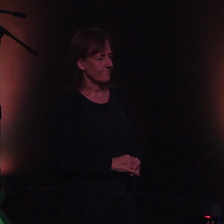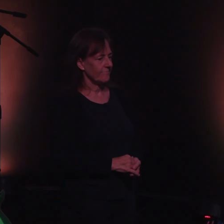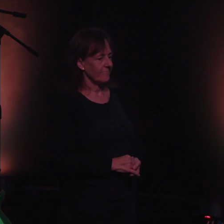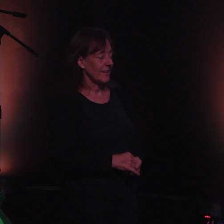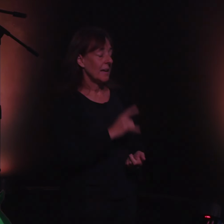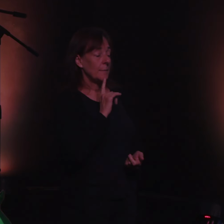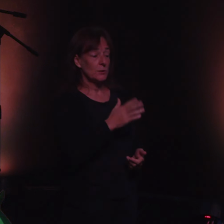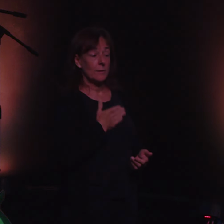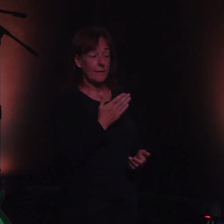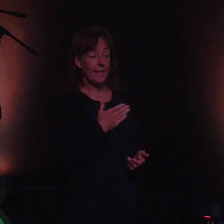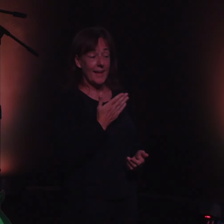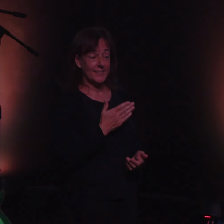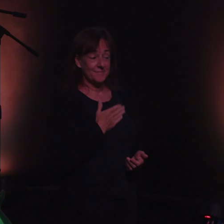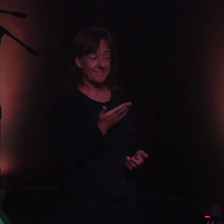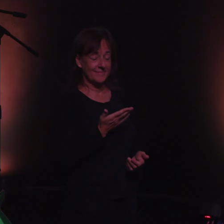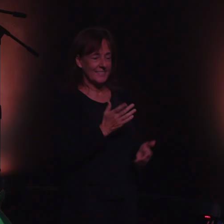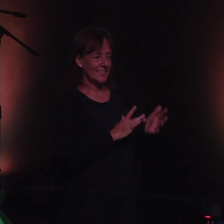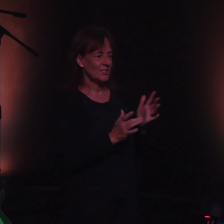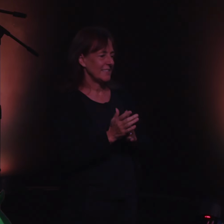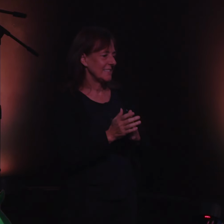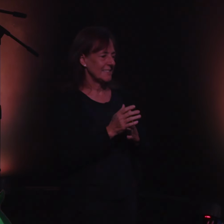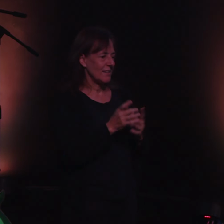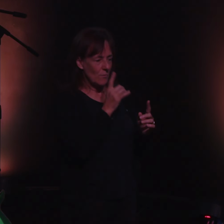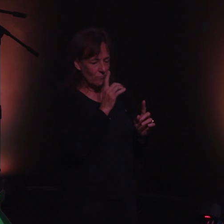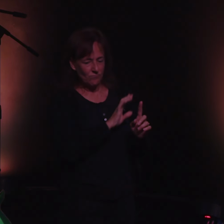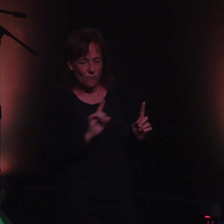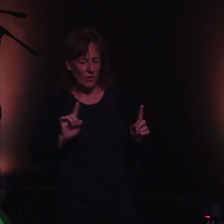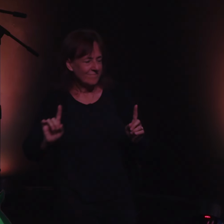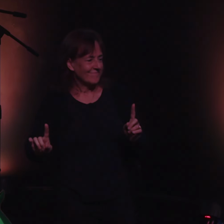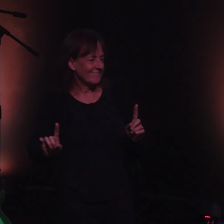I'm sure glad that Jesus didn't walk by me.